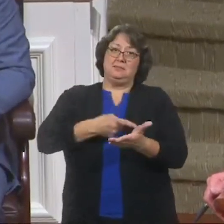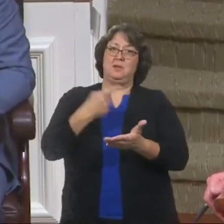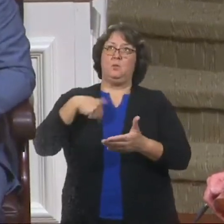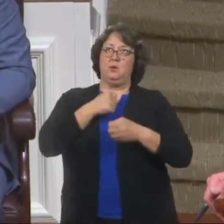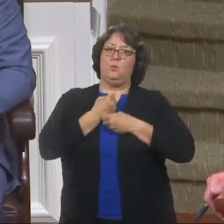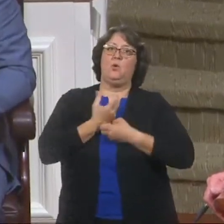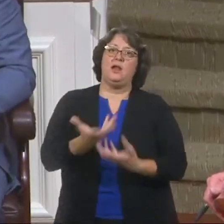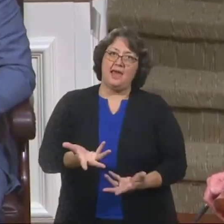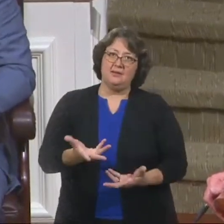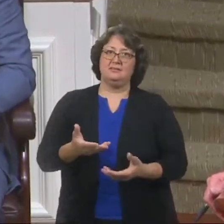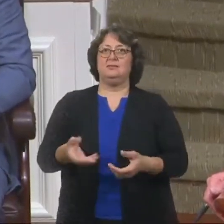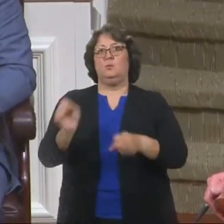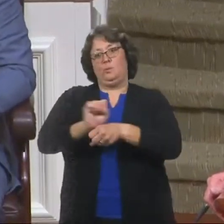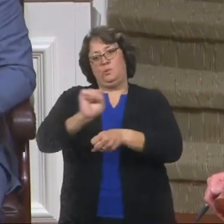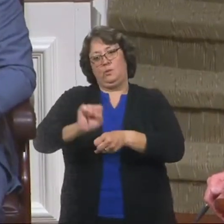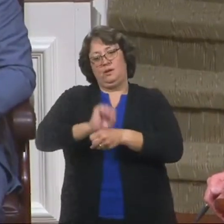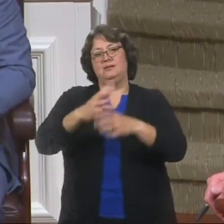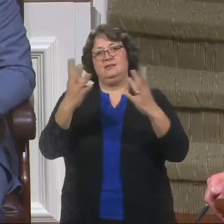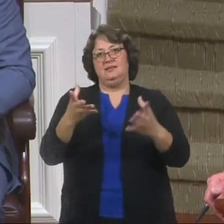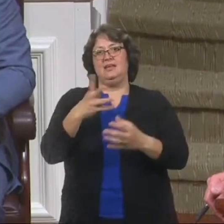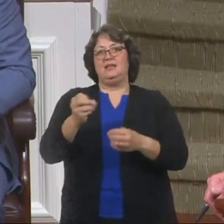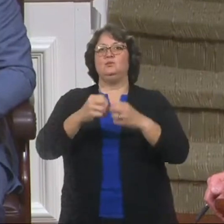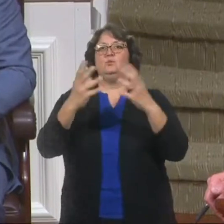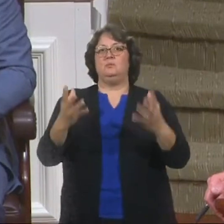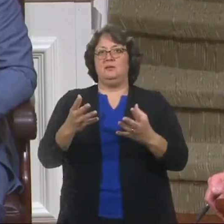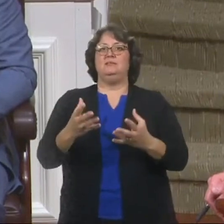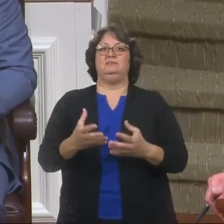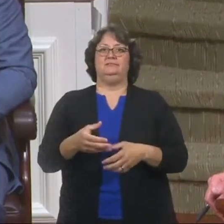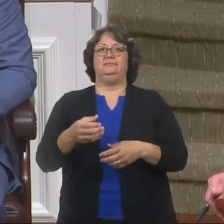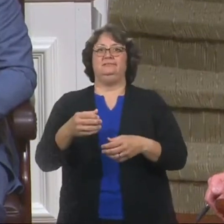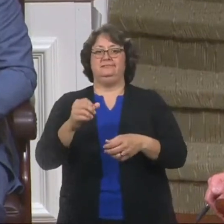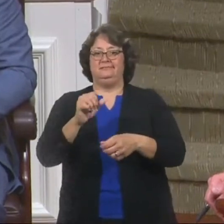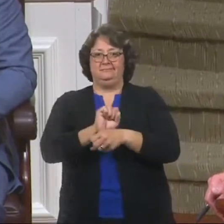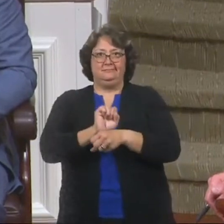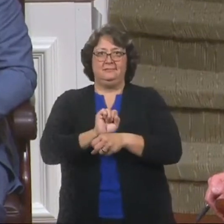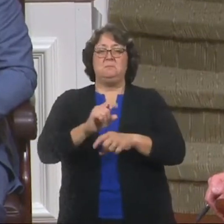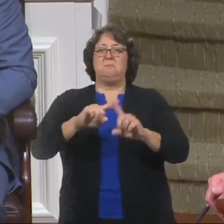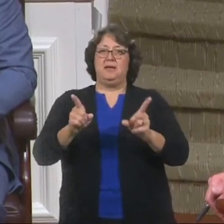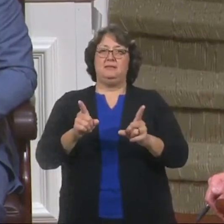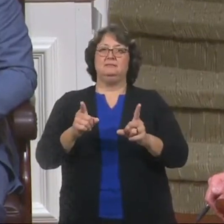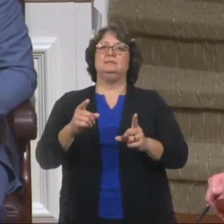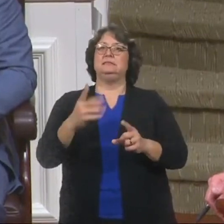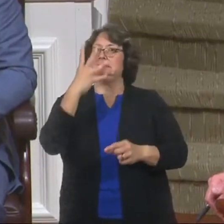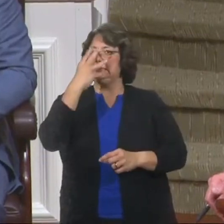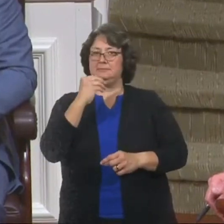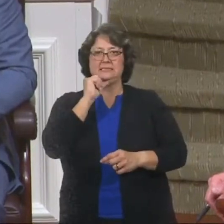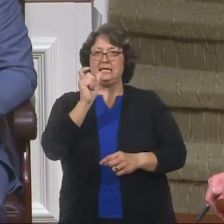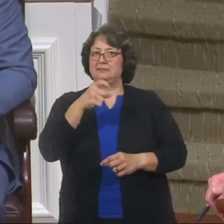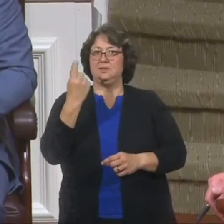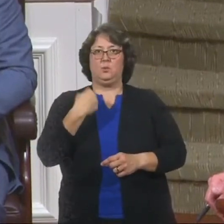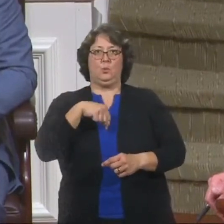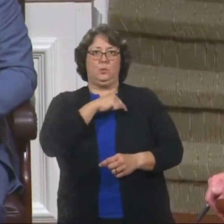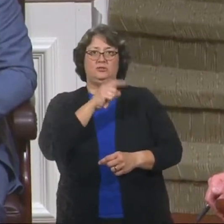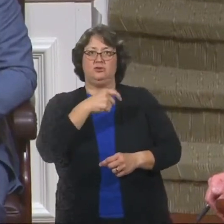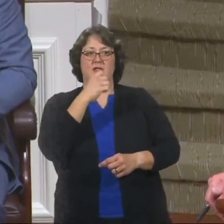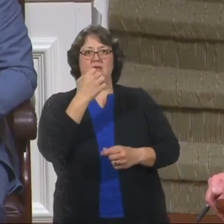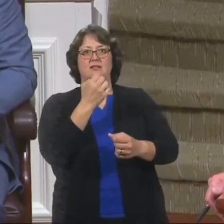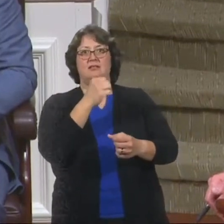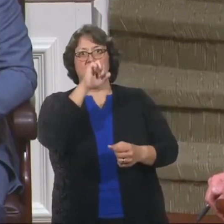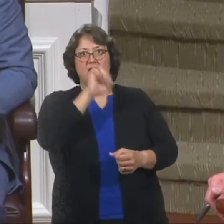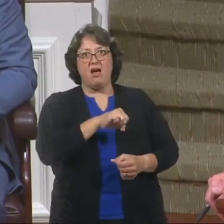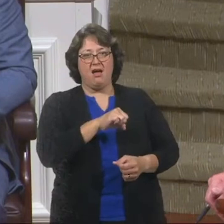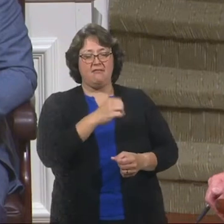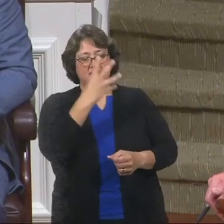out and overworked and overcommitted. But he said, sleep is not something we should love. He said, open